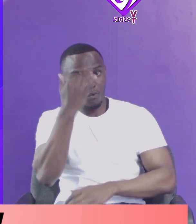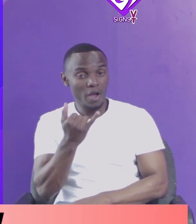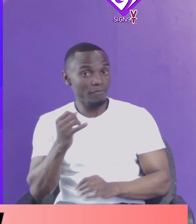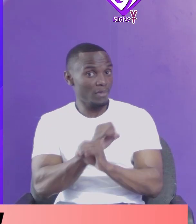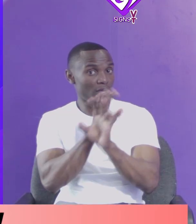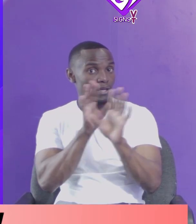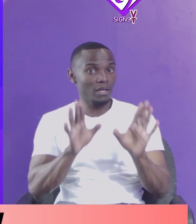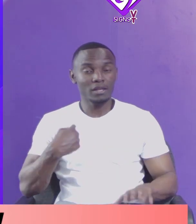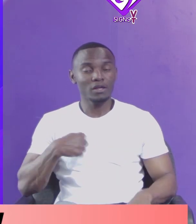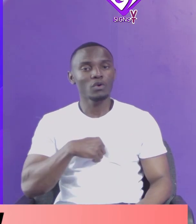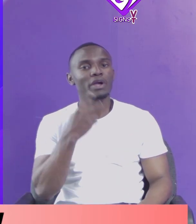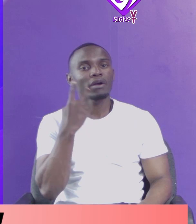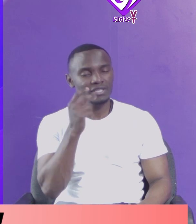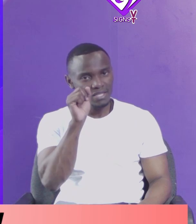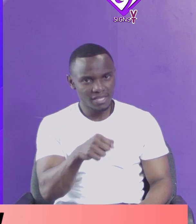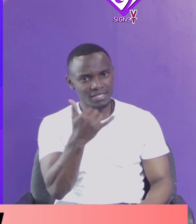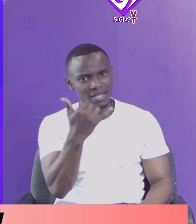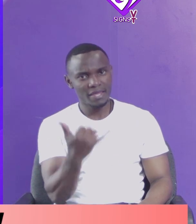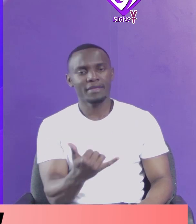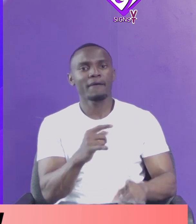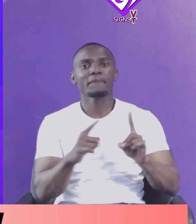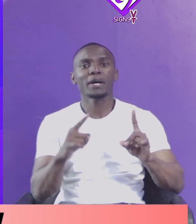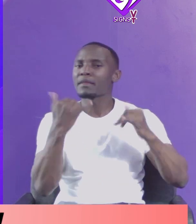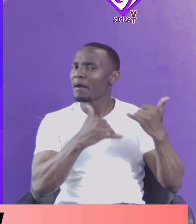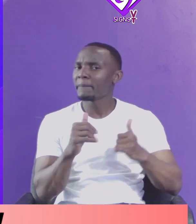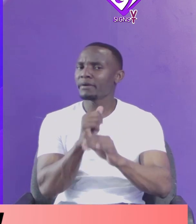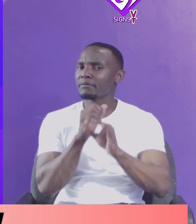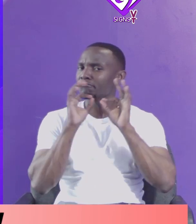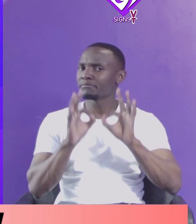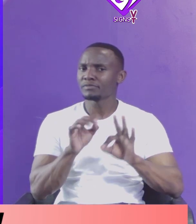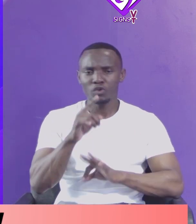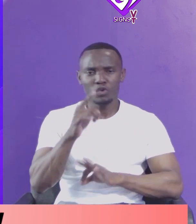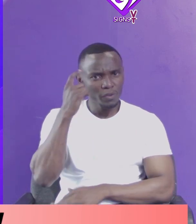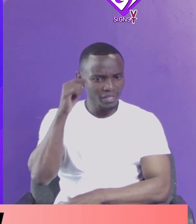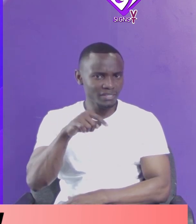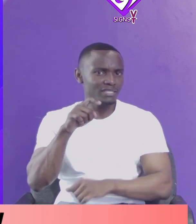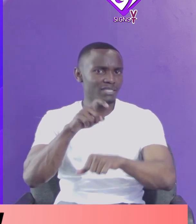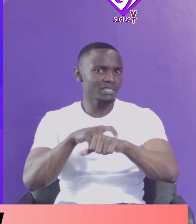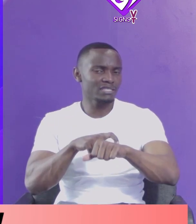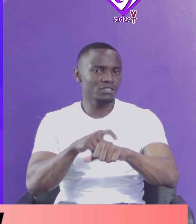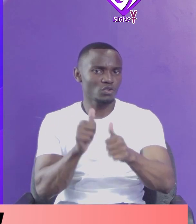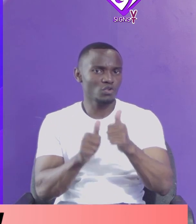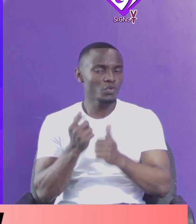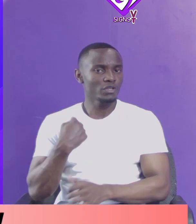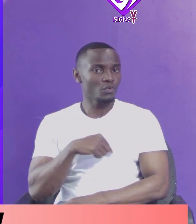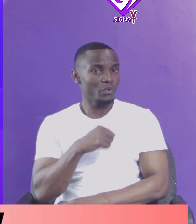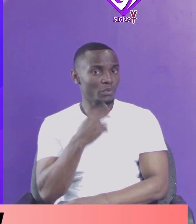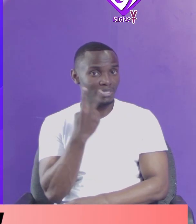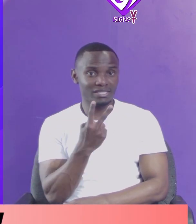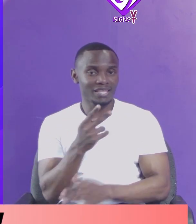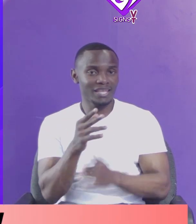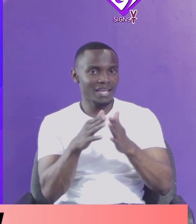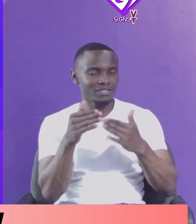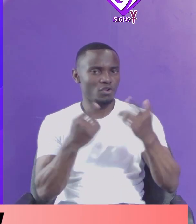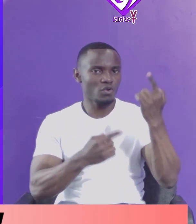seen, yes, they have injured players, but they're still doing so well. Yeah. Is this one season that we are seeing them walking away with it, or is it too early